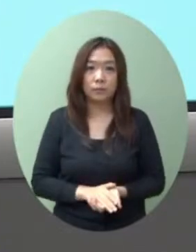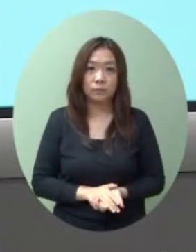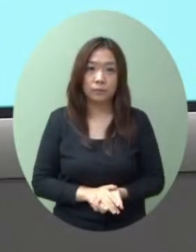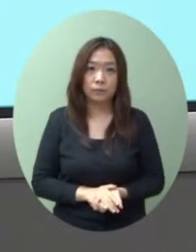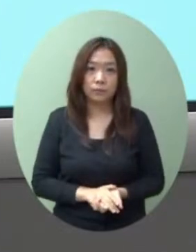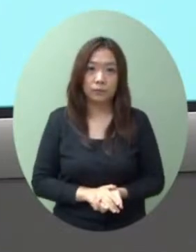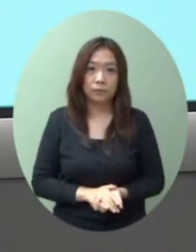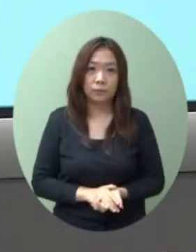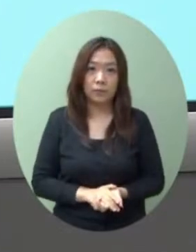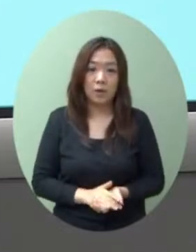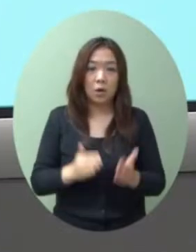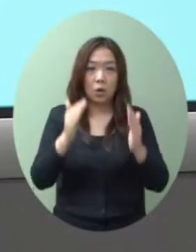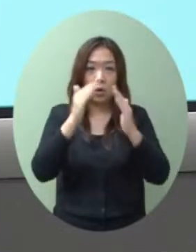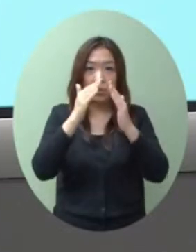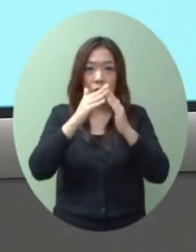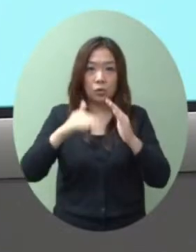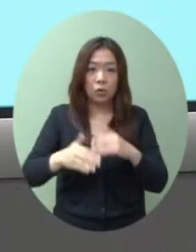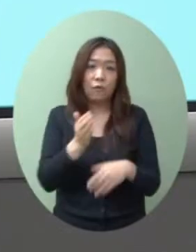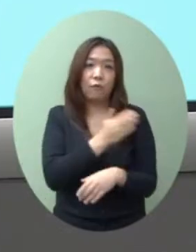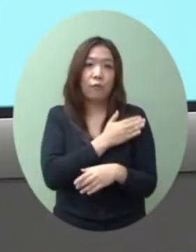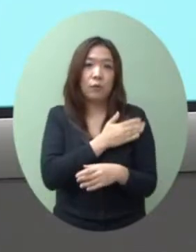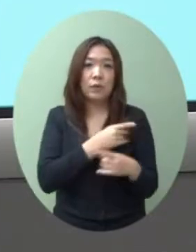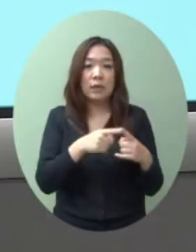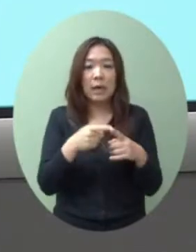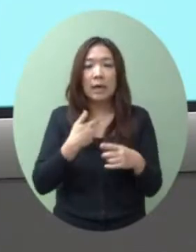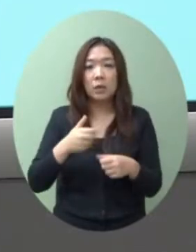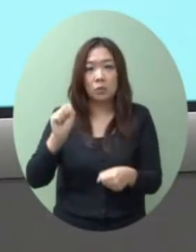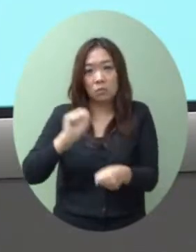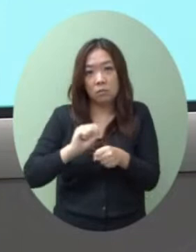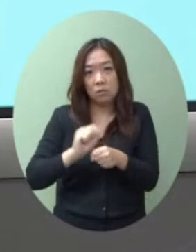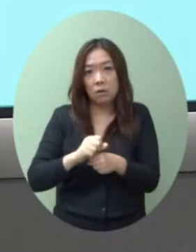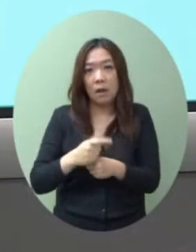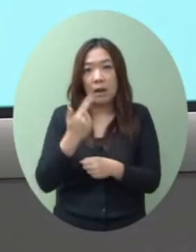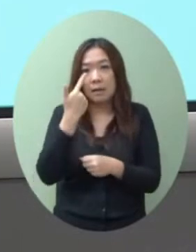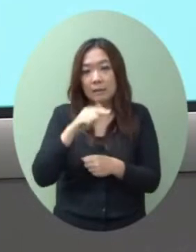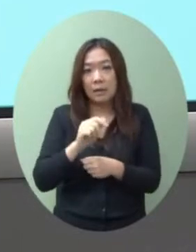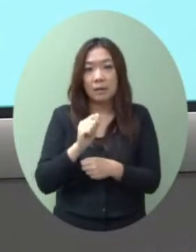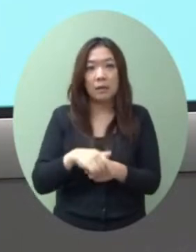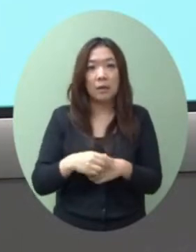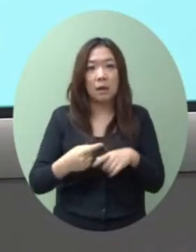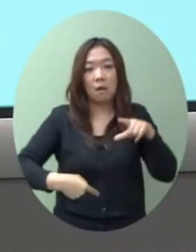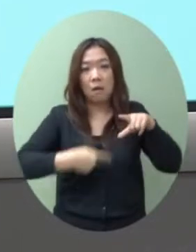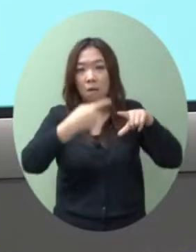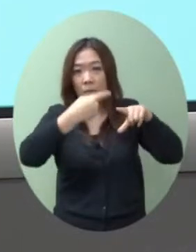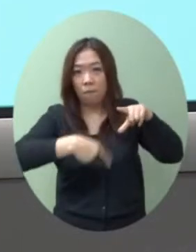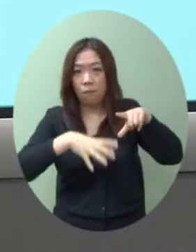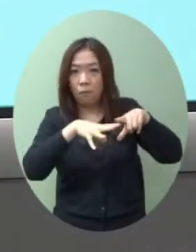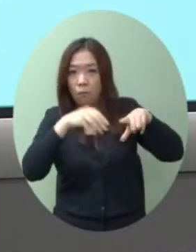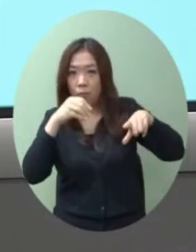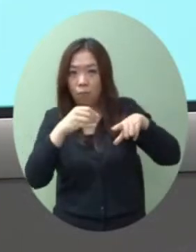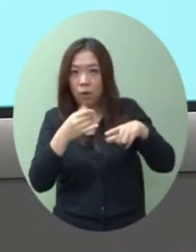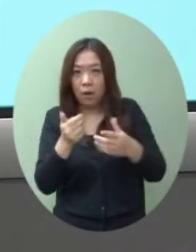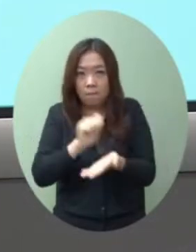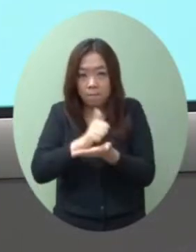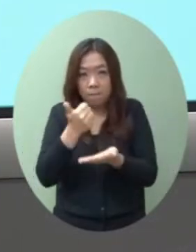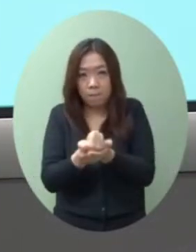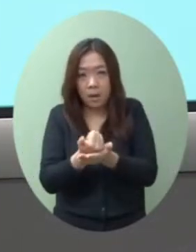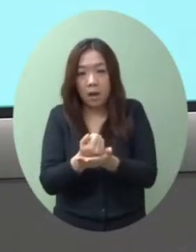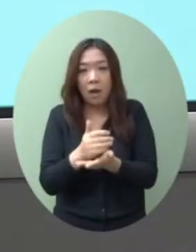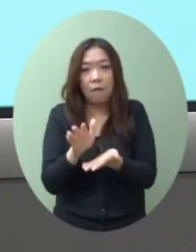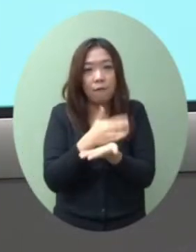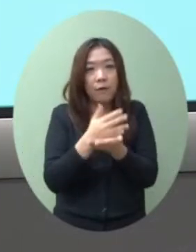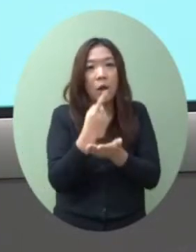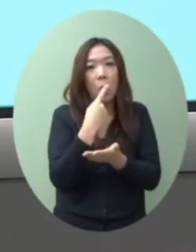the person in charge of premises, they have to ensure that they are equipped with the latest QR